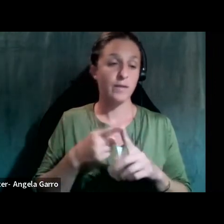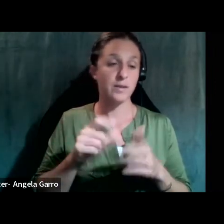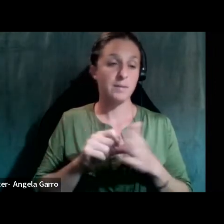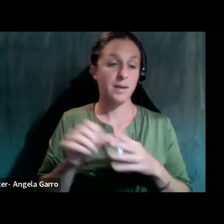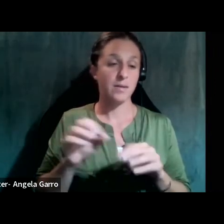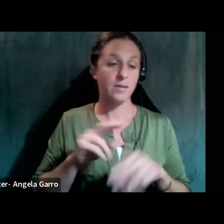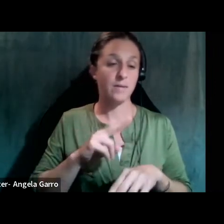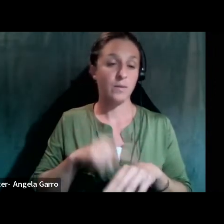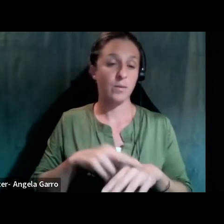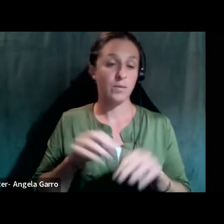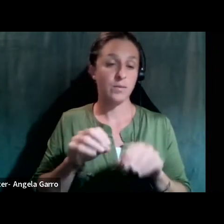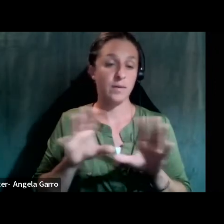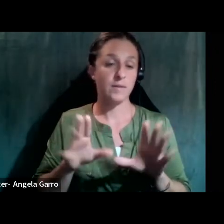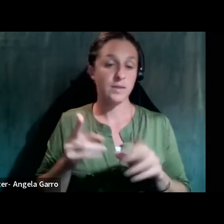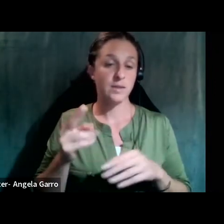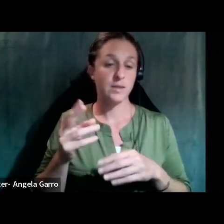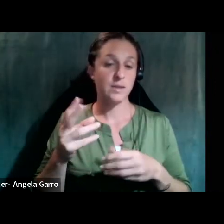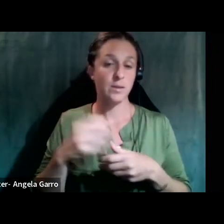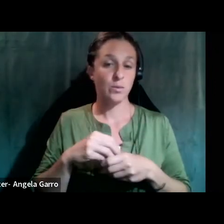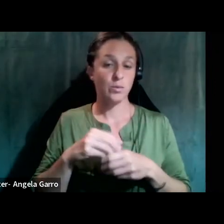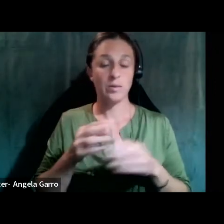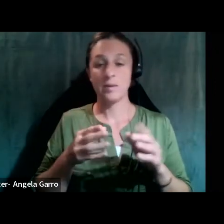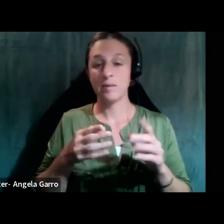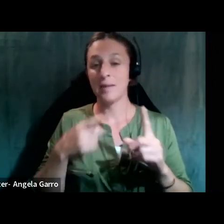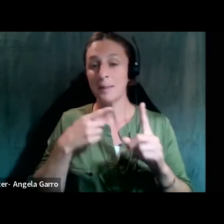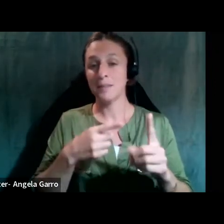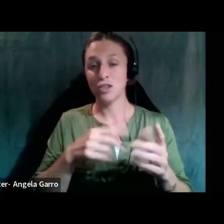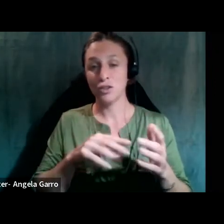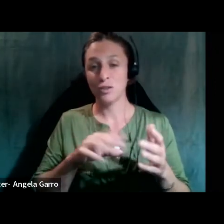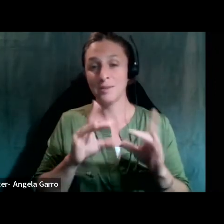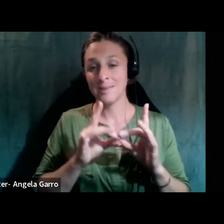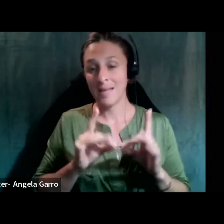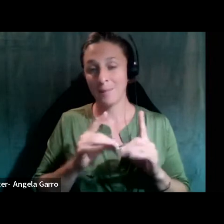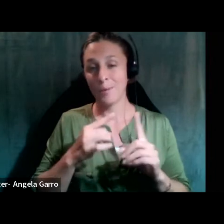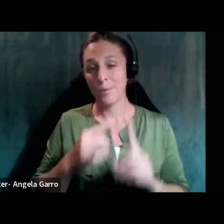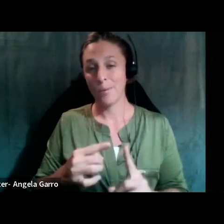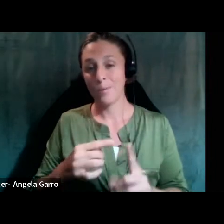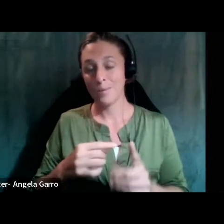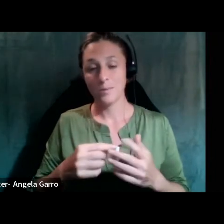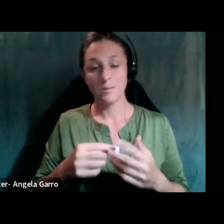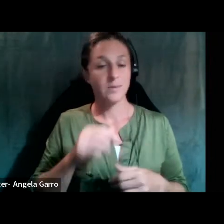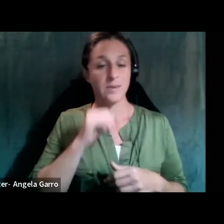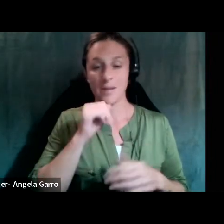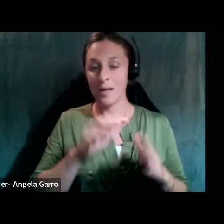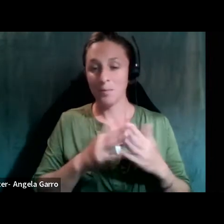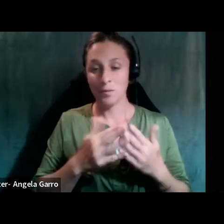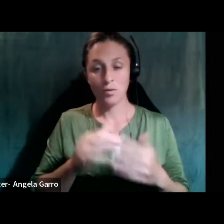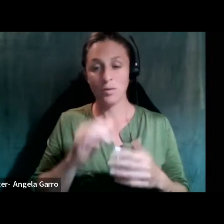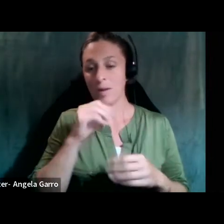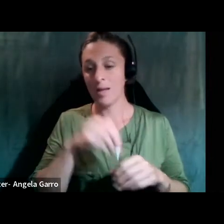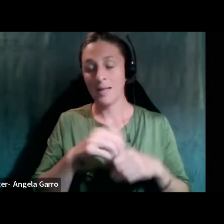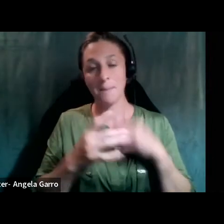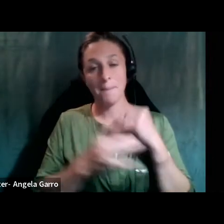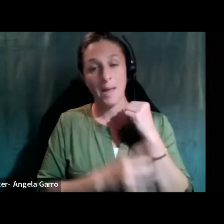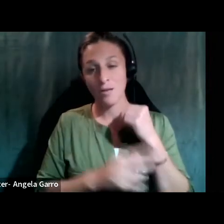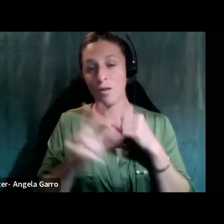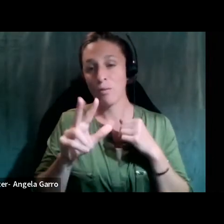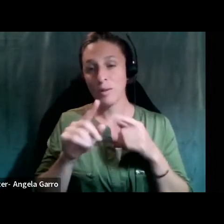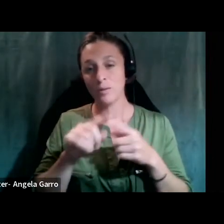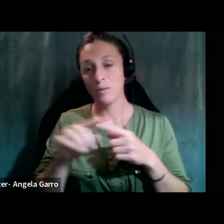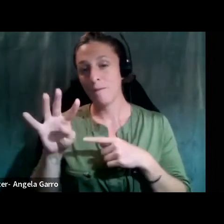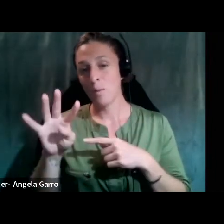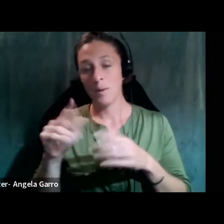obviously included the mission statement and the goals. Yeah. So it wasn't a book and it wasn't in a binder. It was 3 or 4 pages, and it